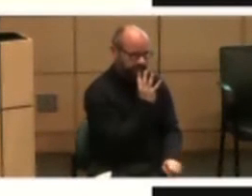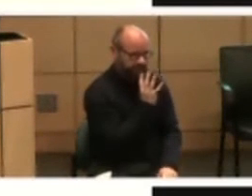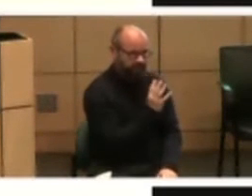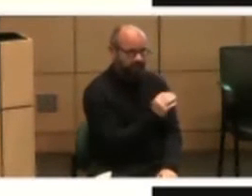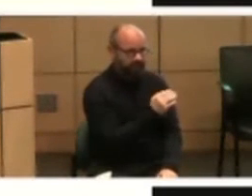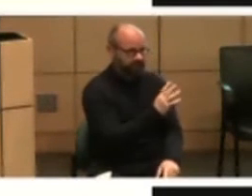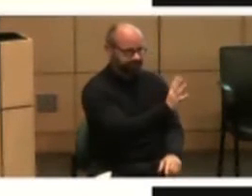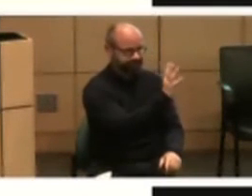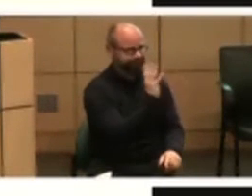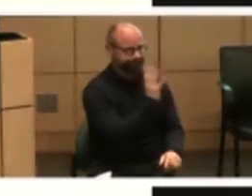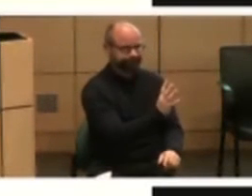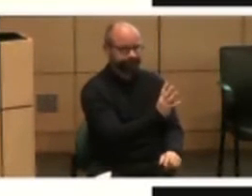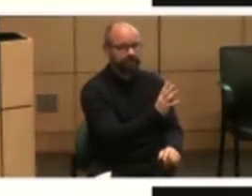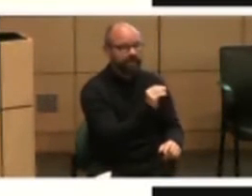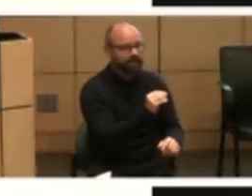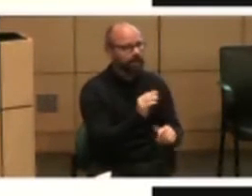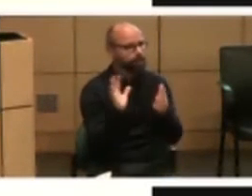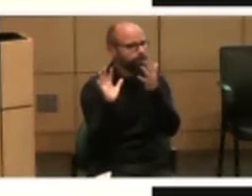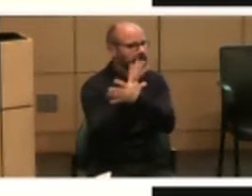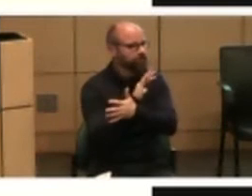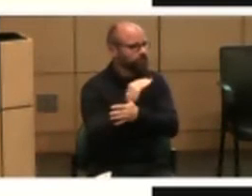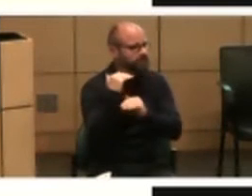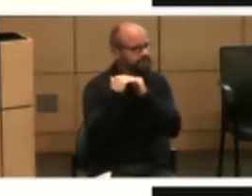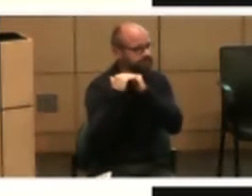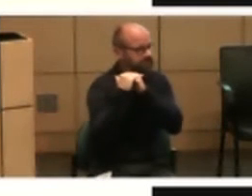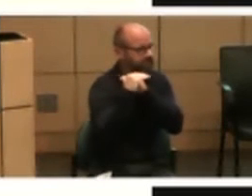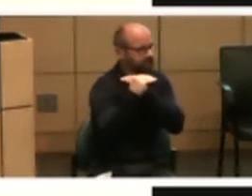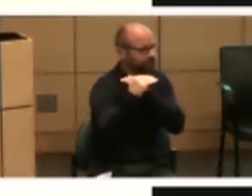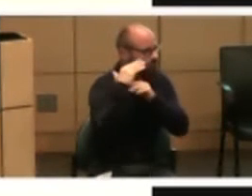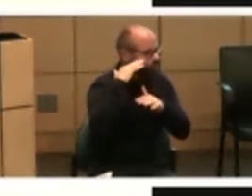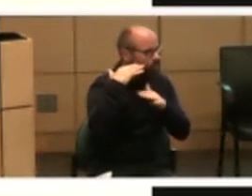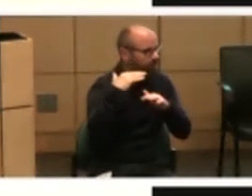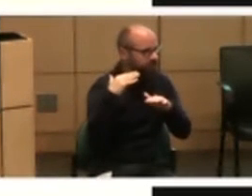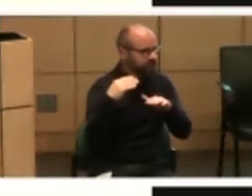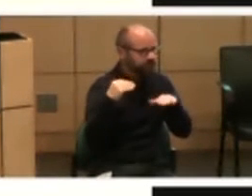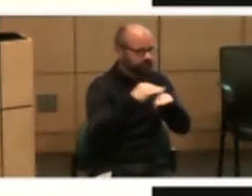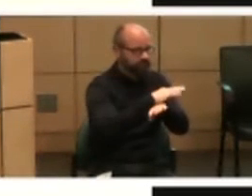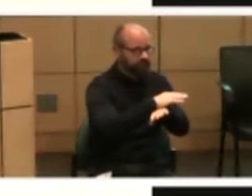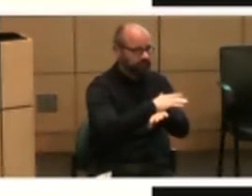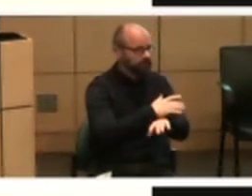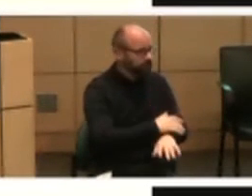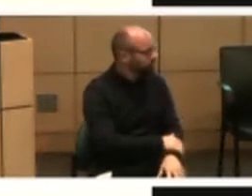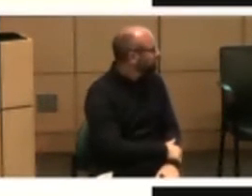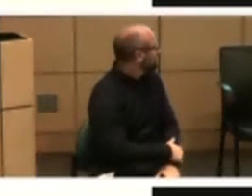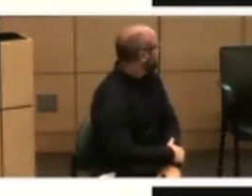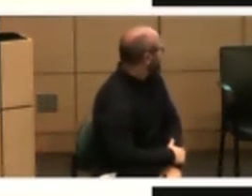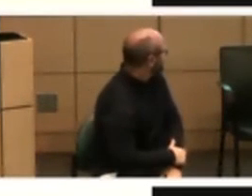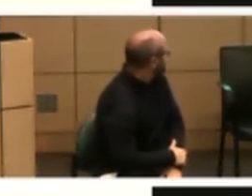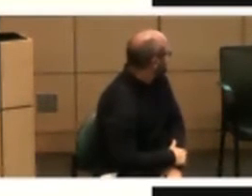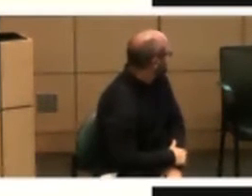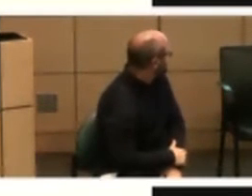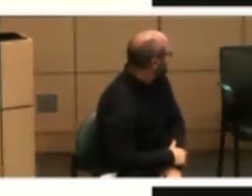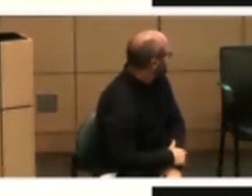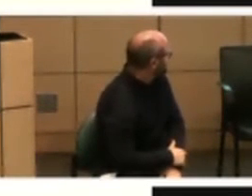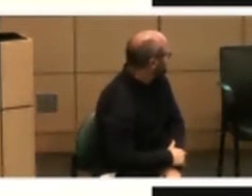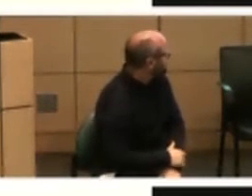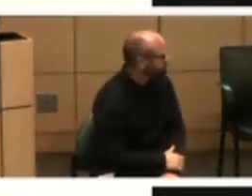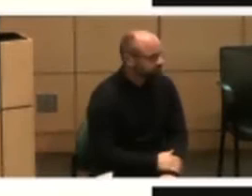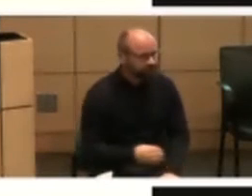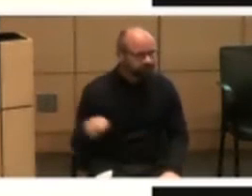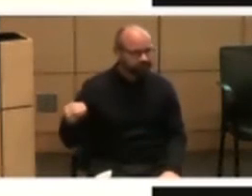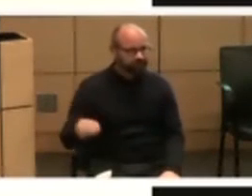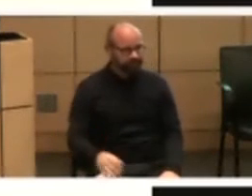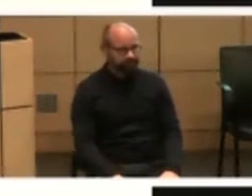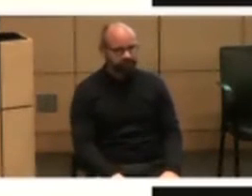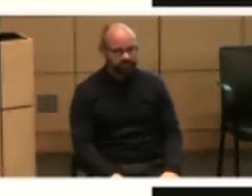a masker, which was steady noise, to the other side. Okay? And so that's this situation. So anytime you see these filled bars, that's the listeners